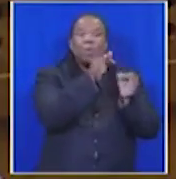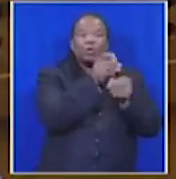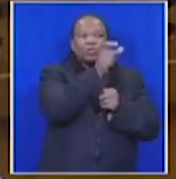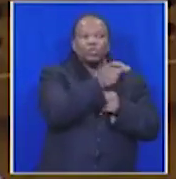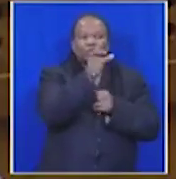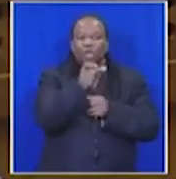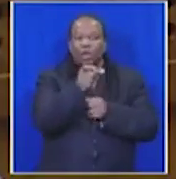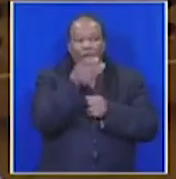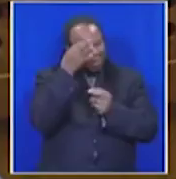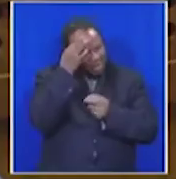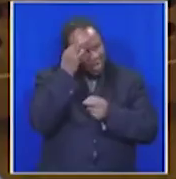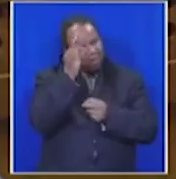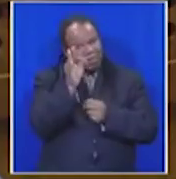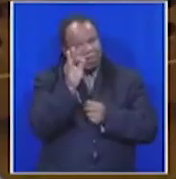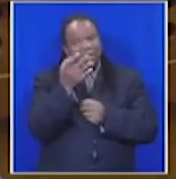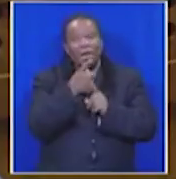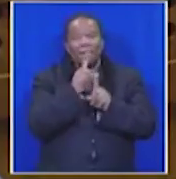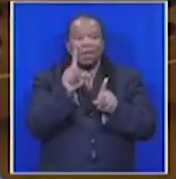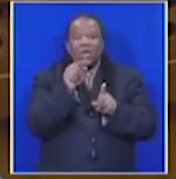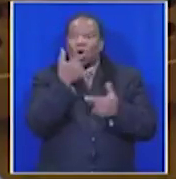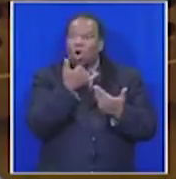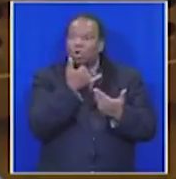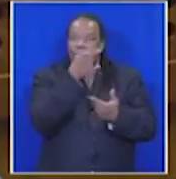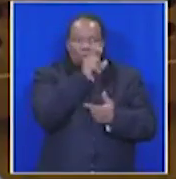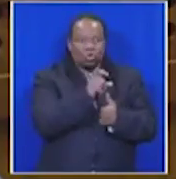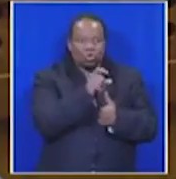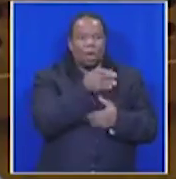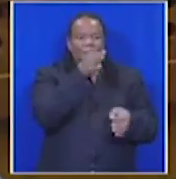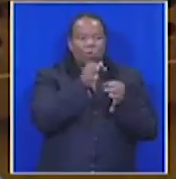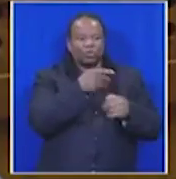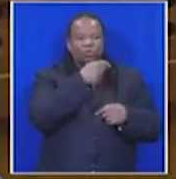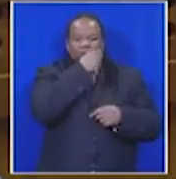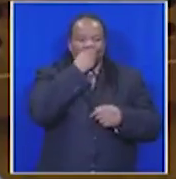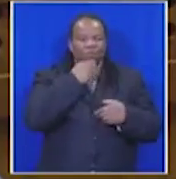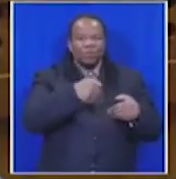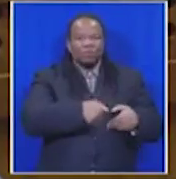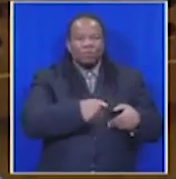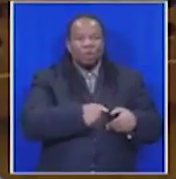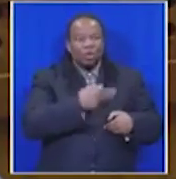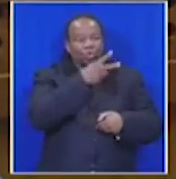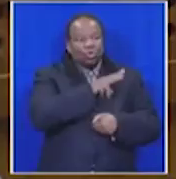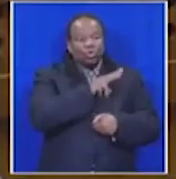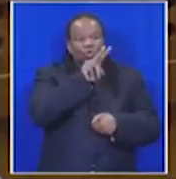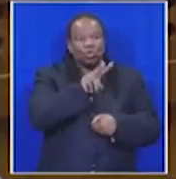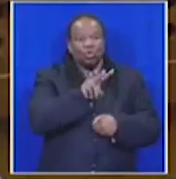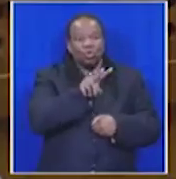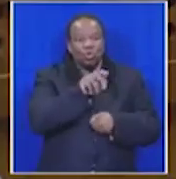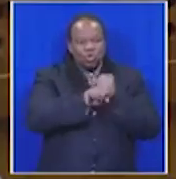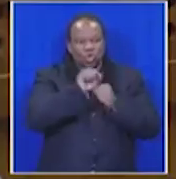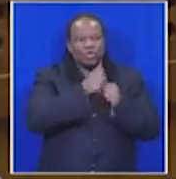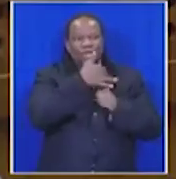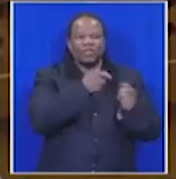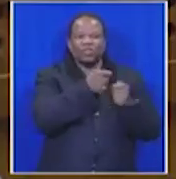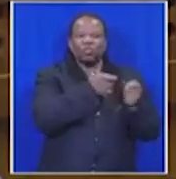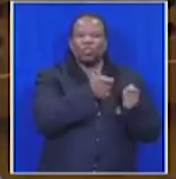a rejection of the politics of the stomach that has characterized the last 22 years of ANC rule, but it was an endorsement